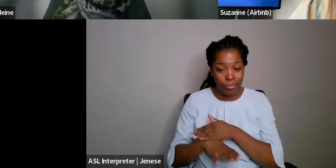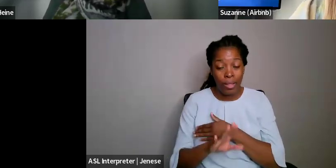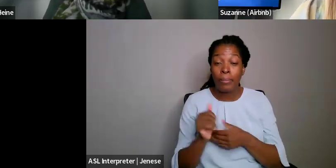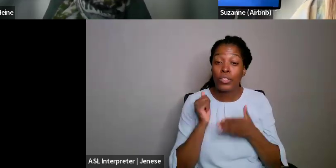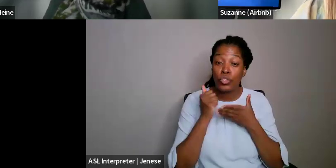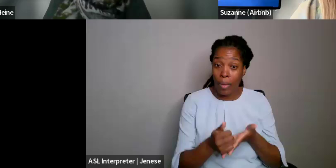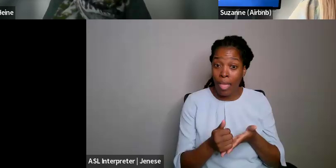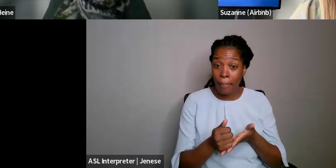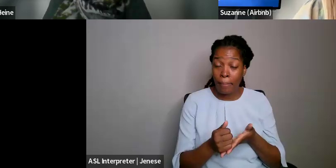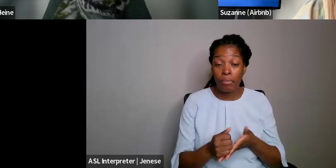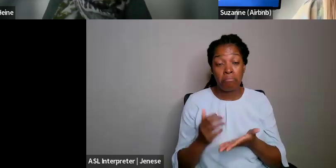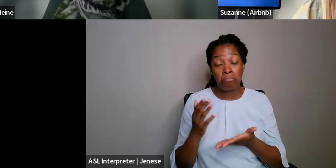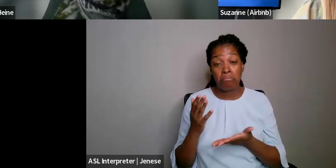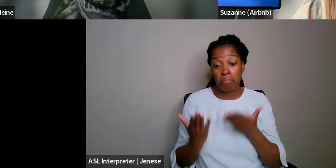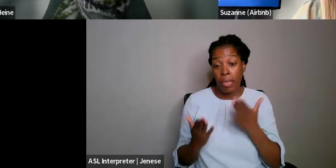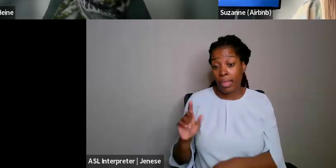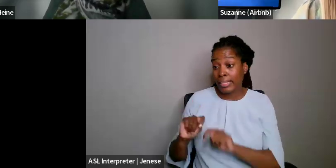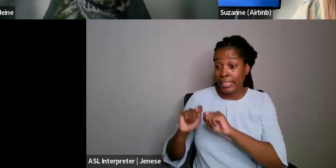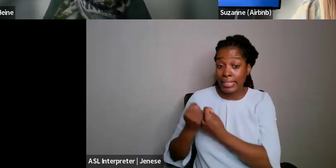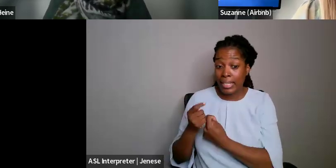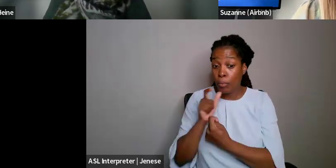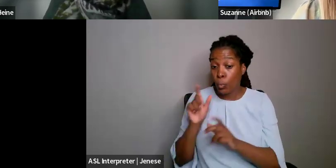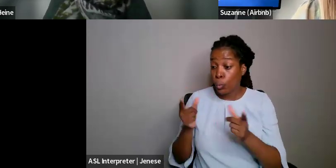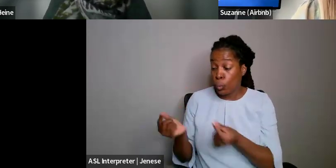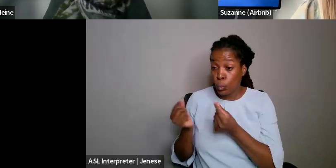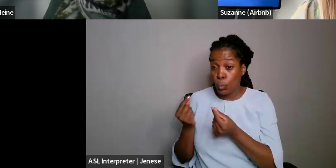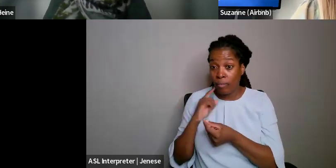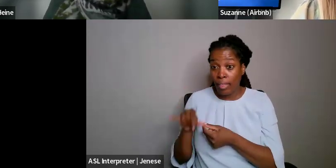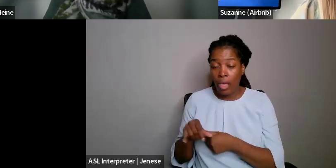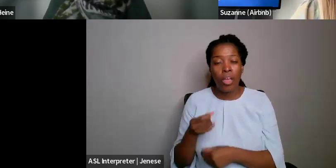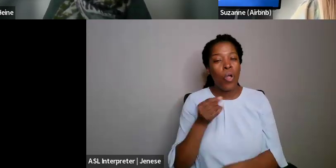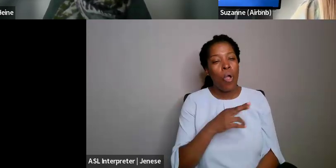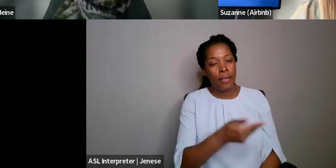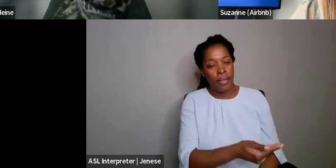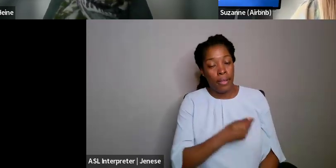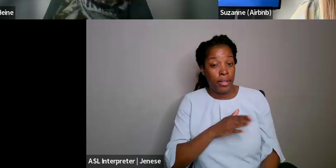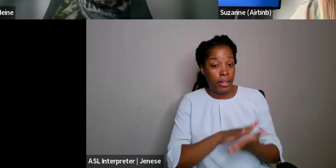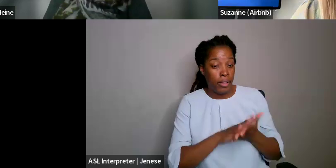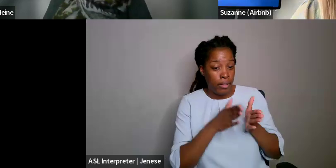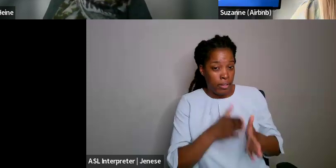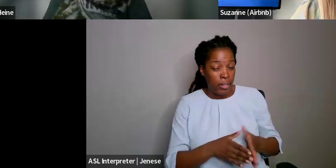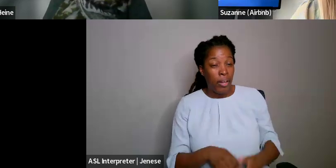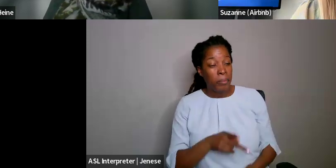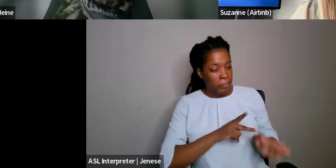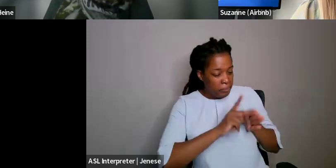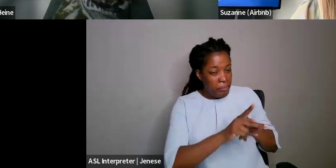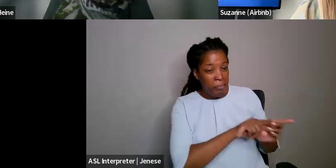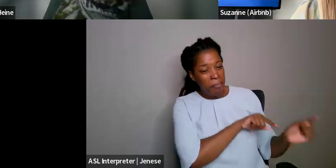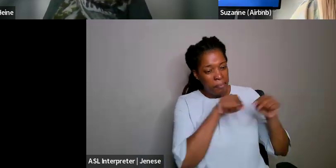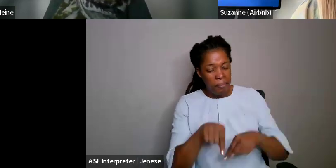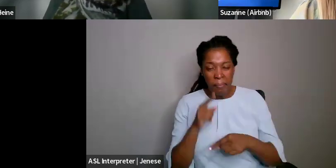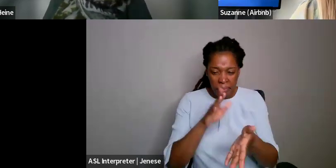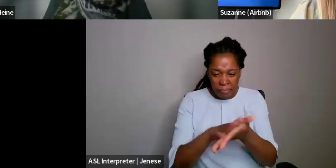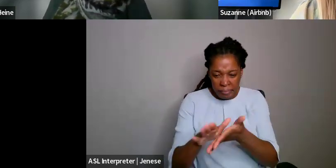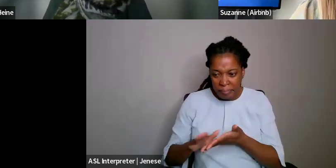ability to do that, or you can consider hiring cleaners, professional cleaners, to come in to meet your cleaning goals.